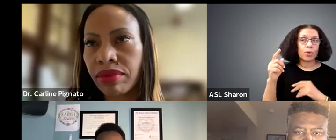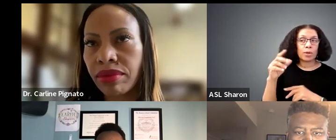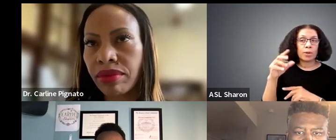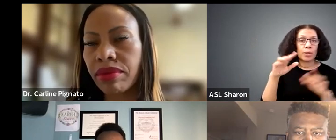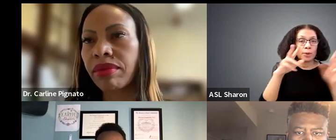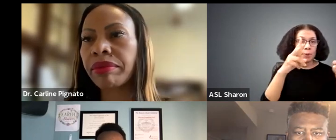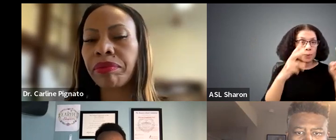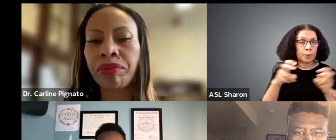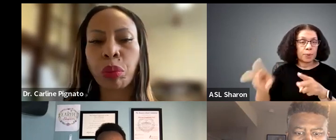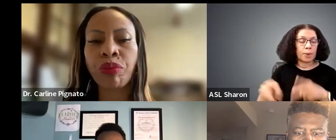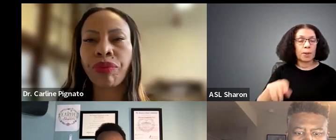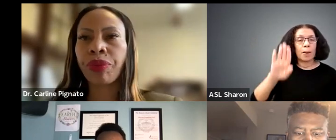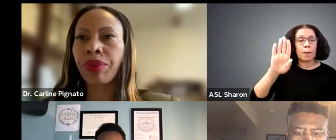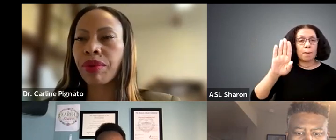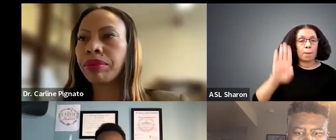webpage,